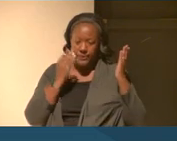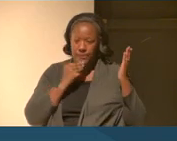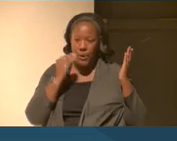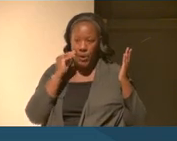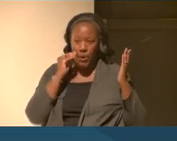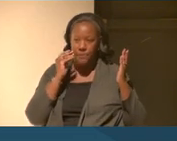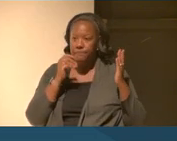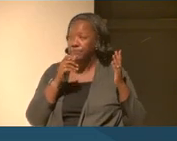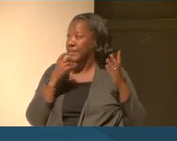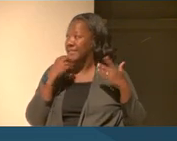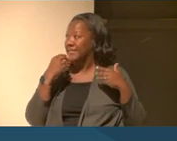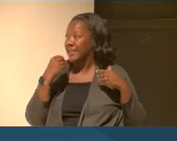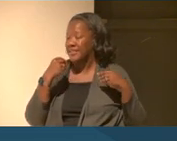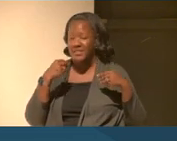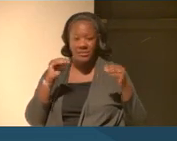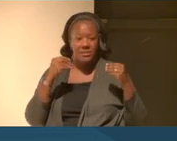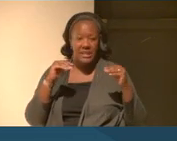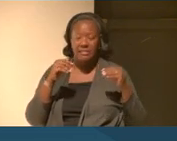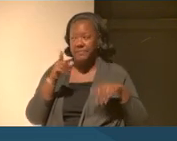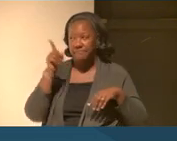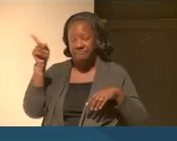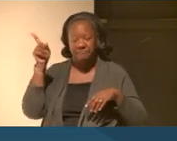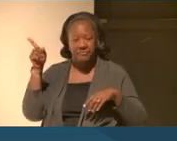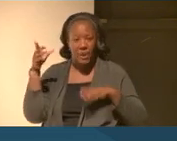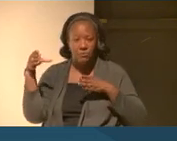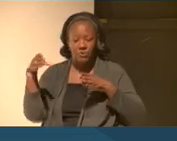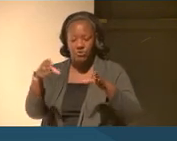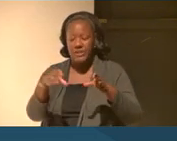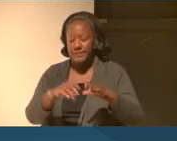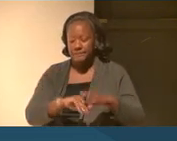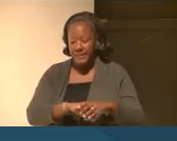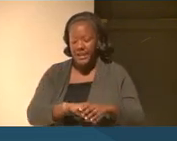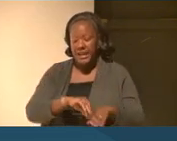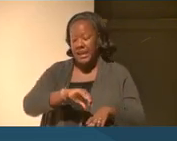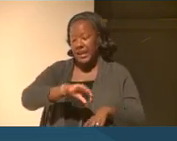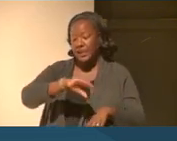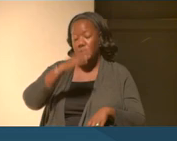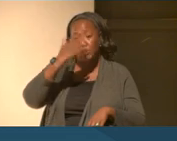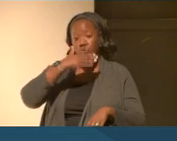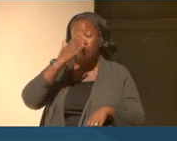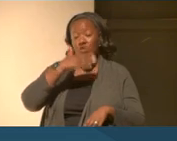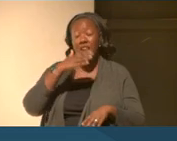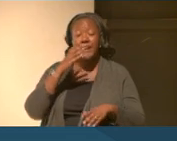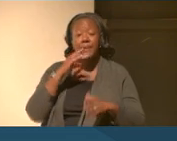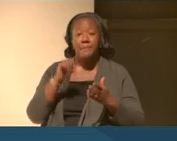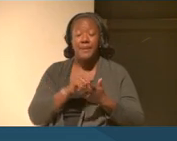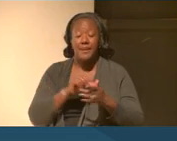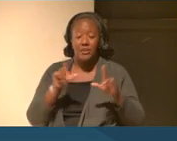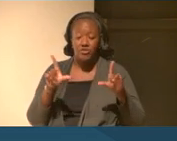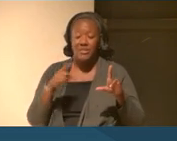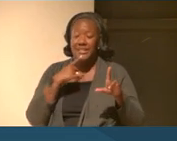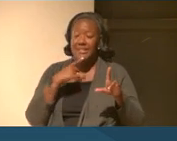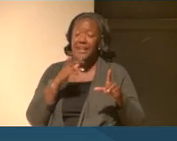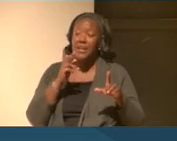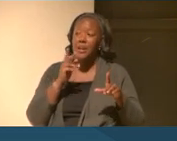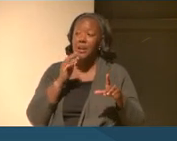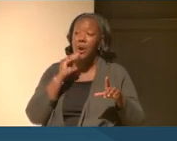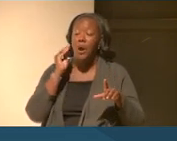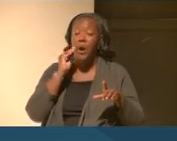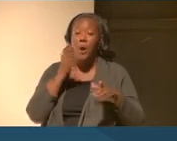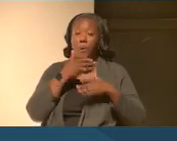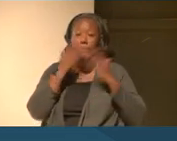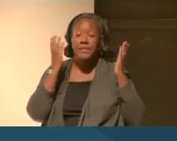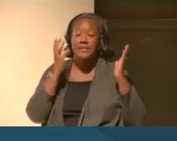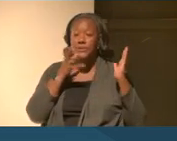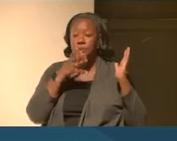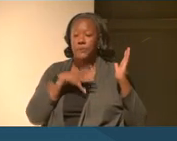being sold, you know, still on the streets. And there was a front page article, and it said, "Homeless women stitch their way